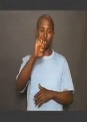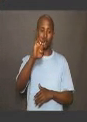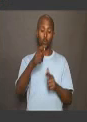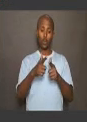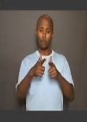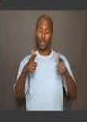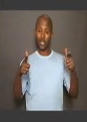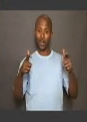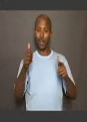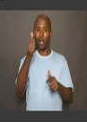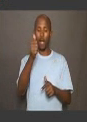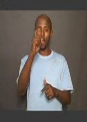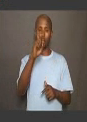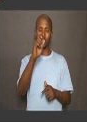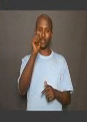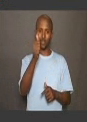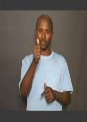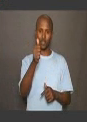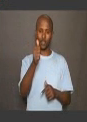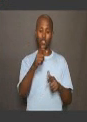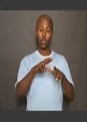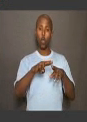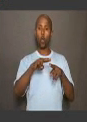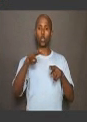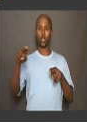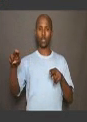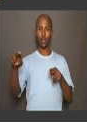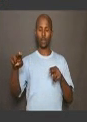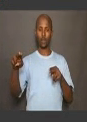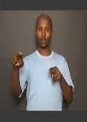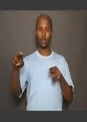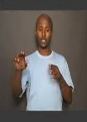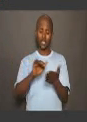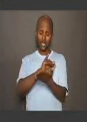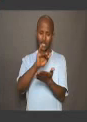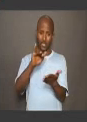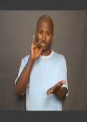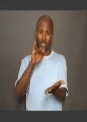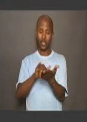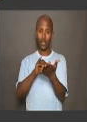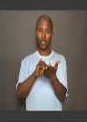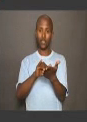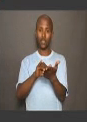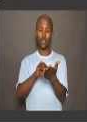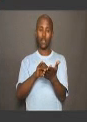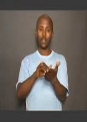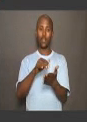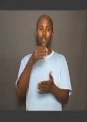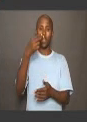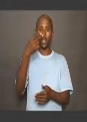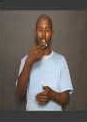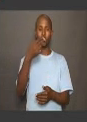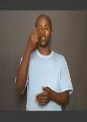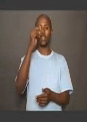major axis is horizontal and whose center is at